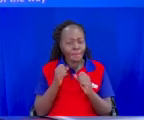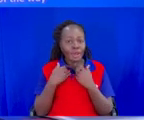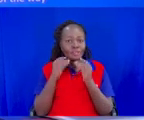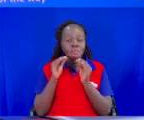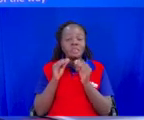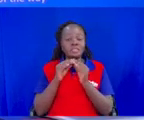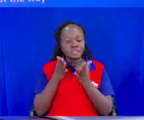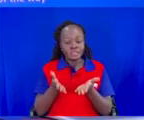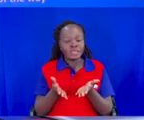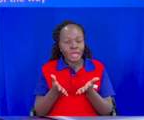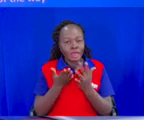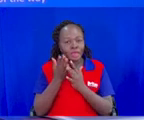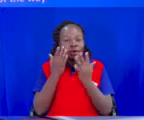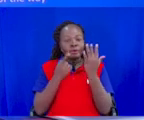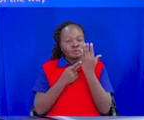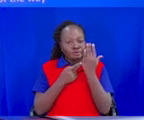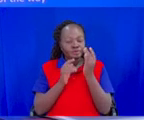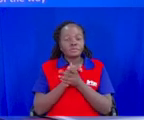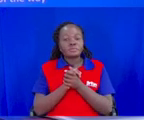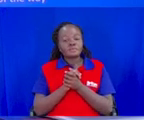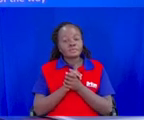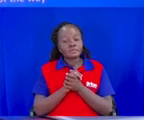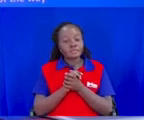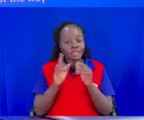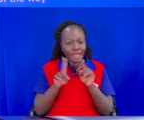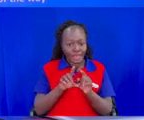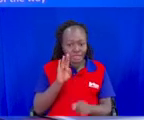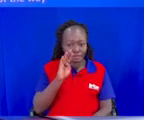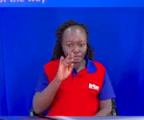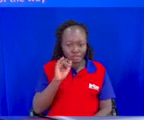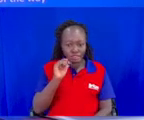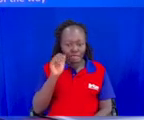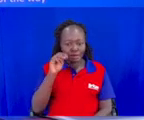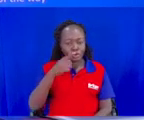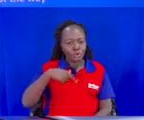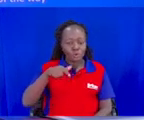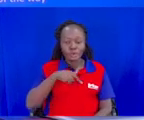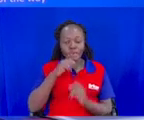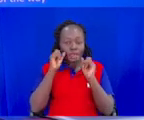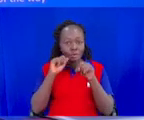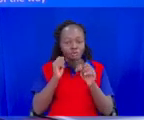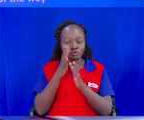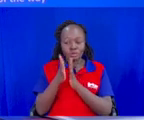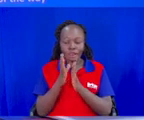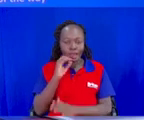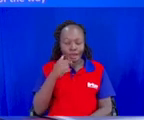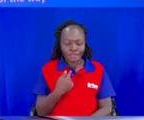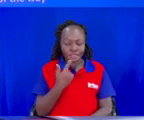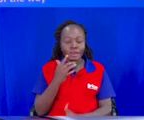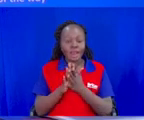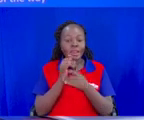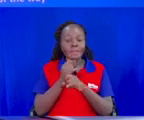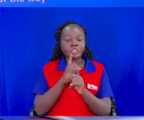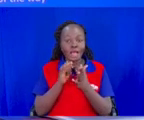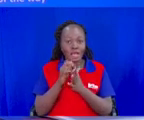meeting virtually. As Britam, we have been able to reorganize ourselves to then ensure that we're